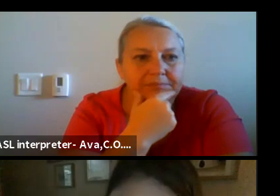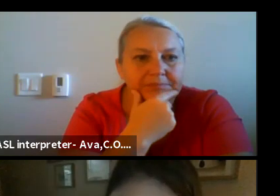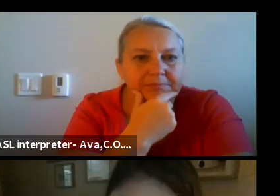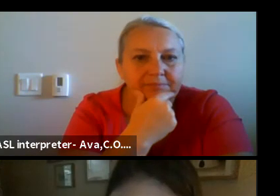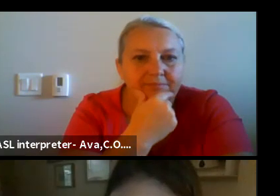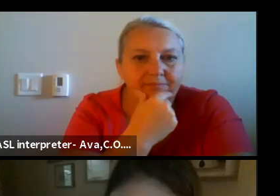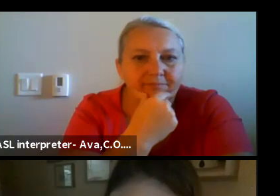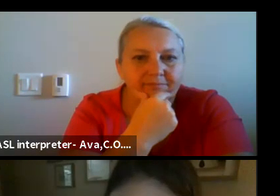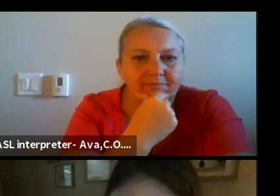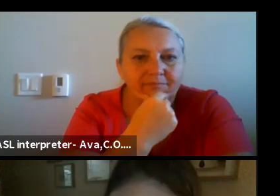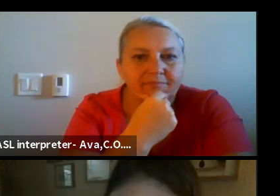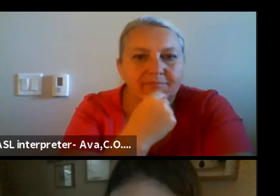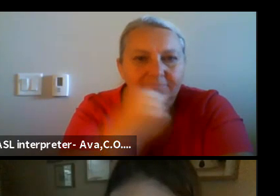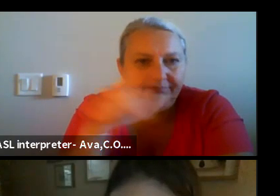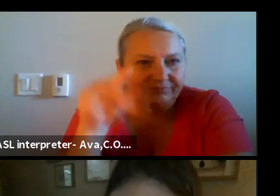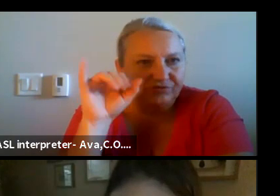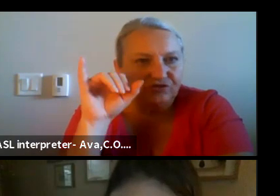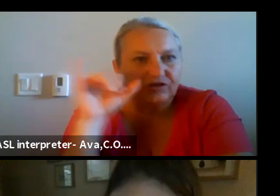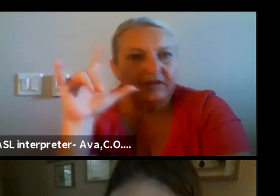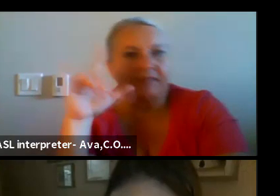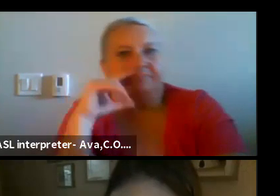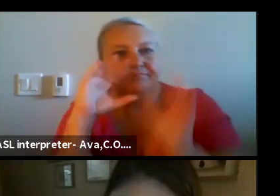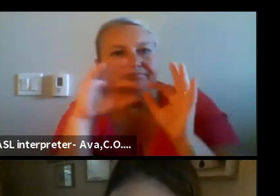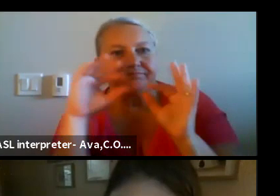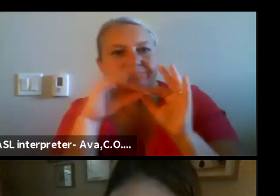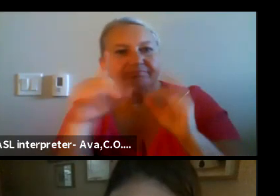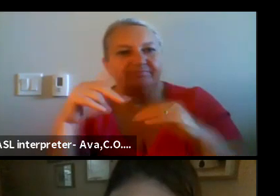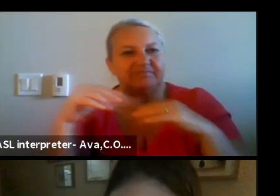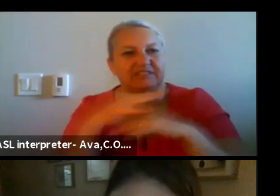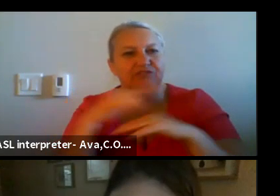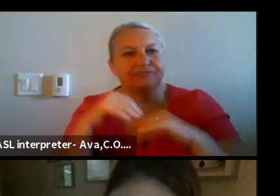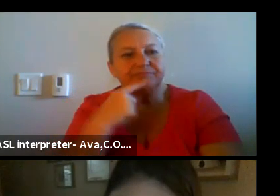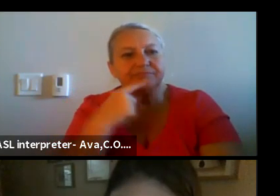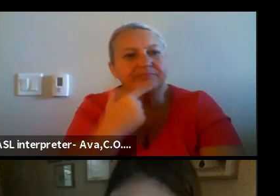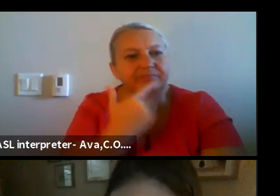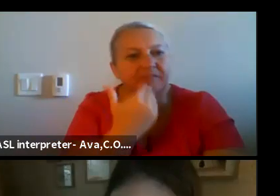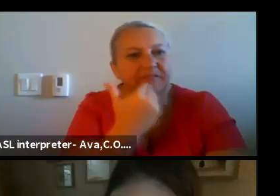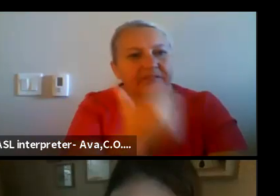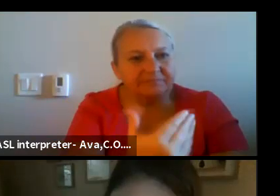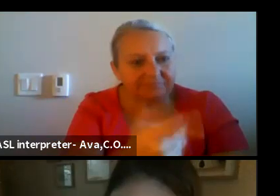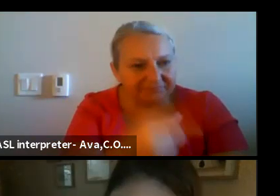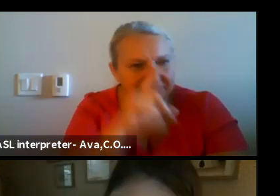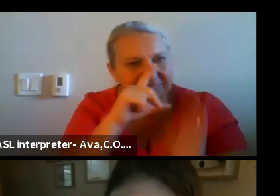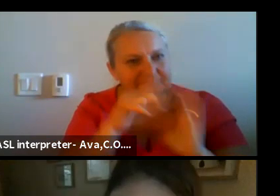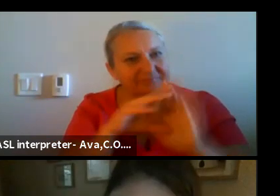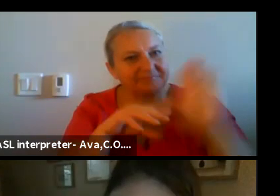Oh, Chi McGuach, thank you. Thank you. What a resonant photo.